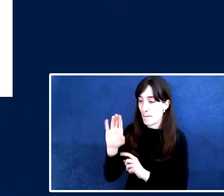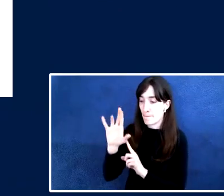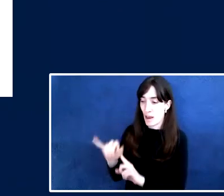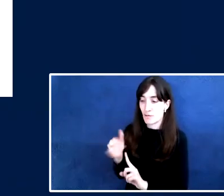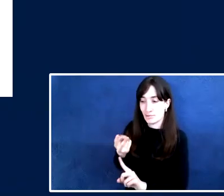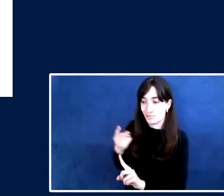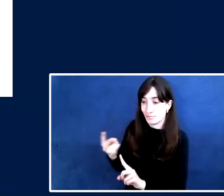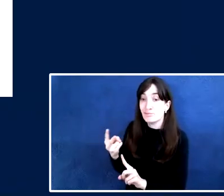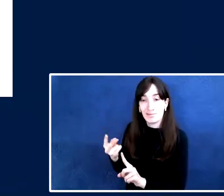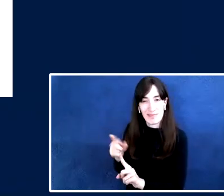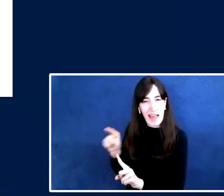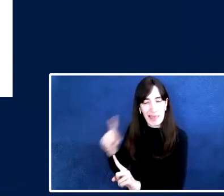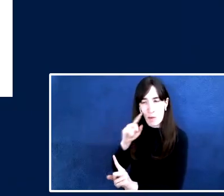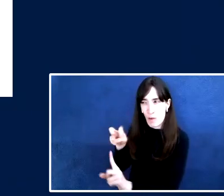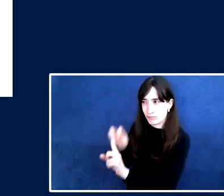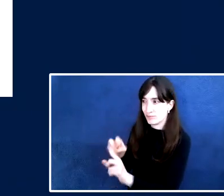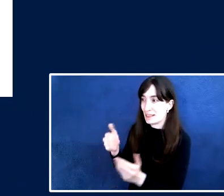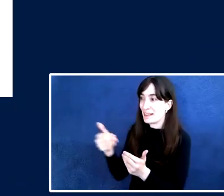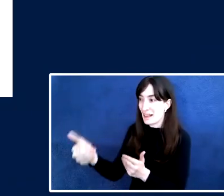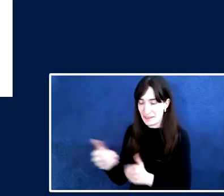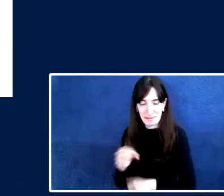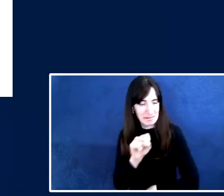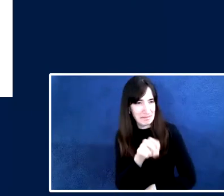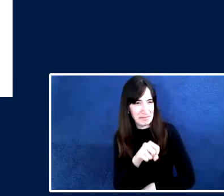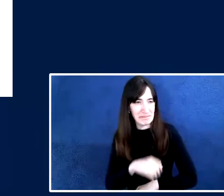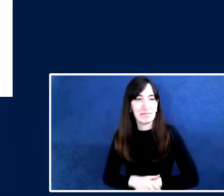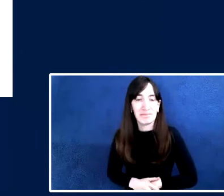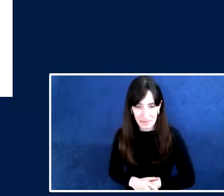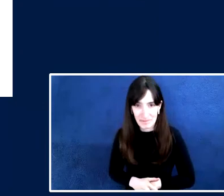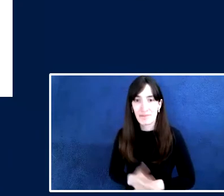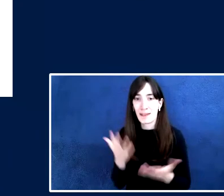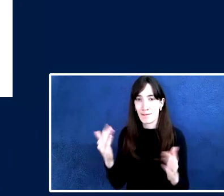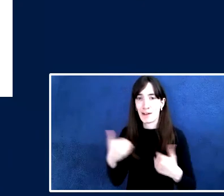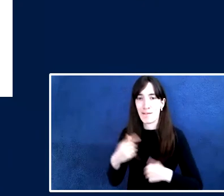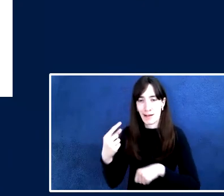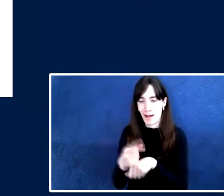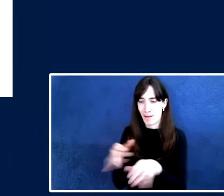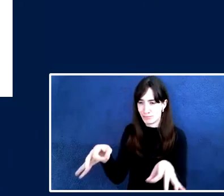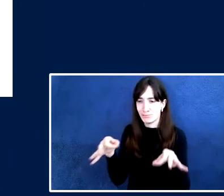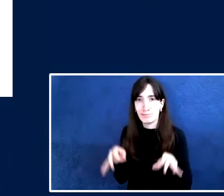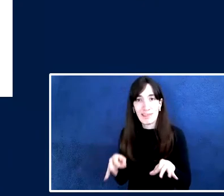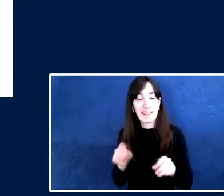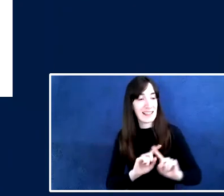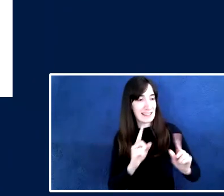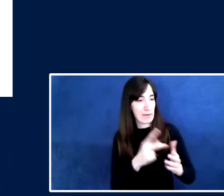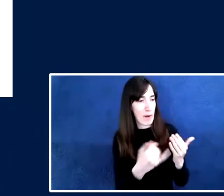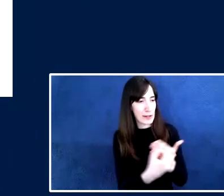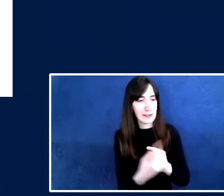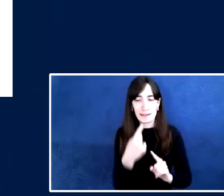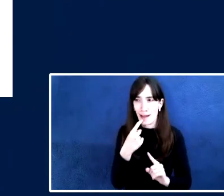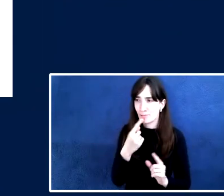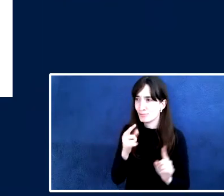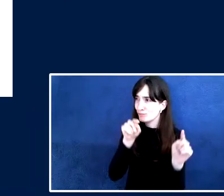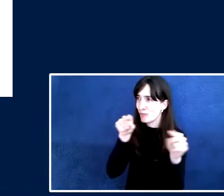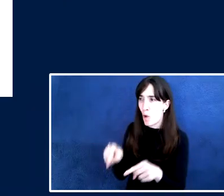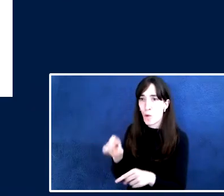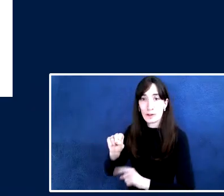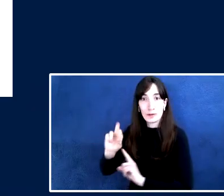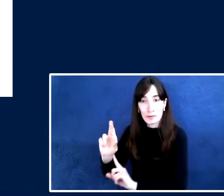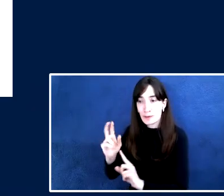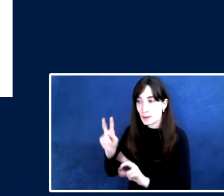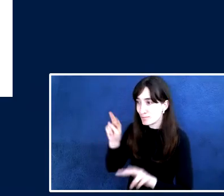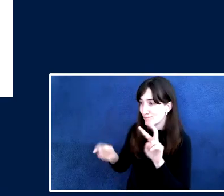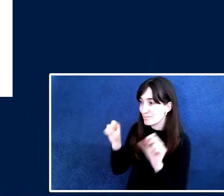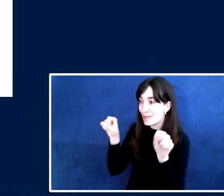think you're going to be talking to him next. We are. We finished a day early on another project, and Jim said, hey, let's go check out Sur Ridge.